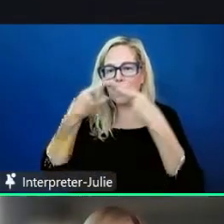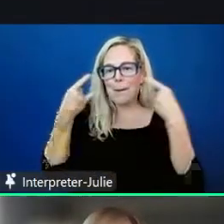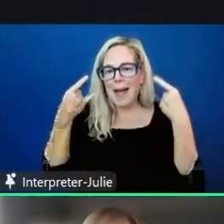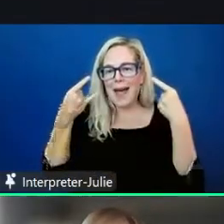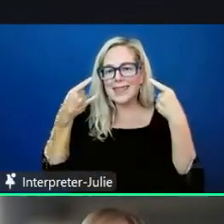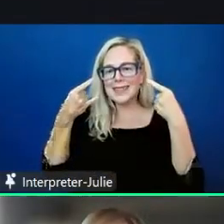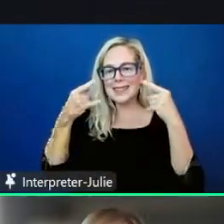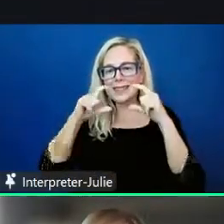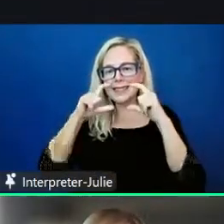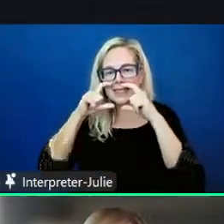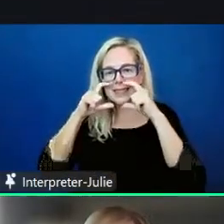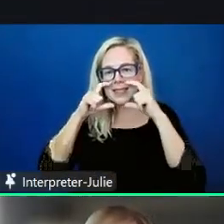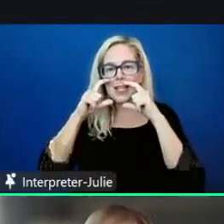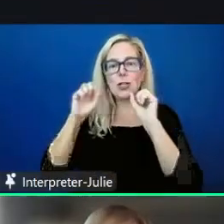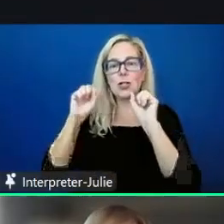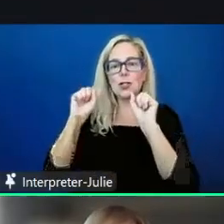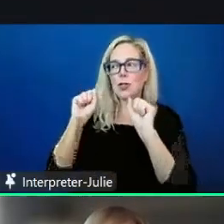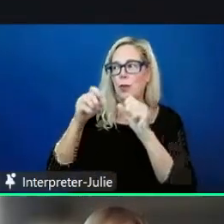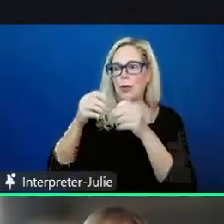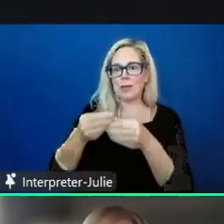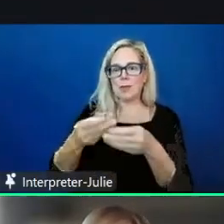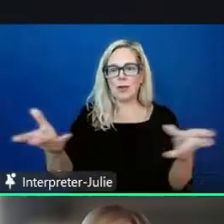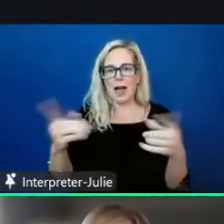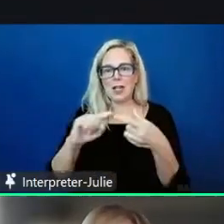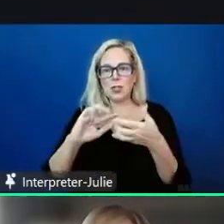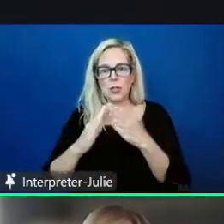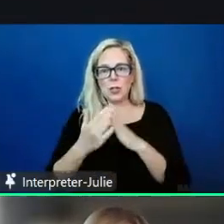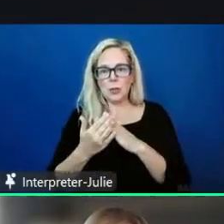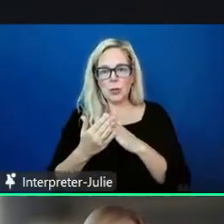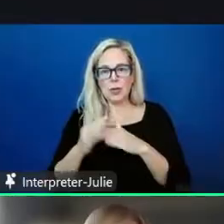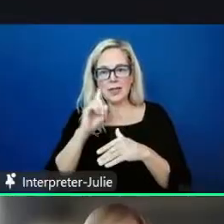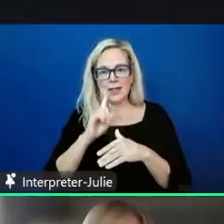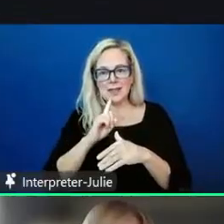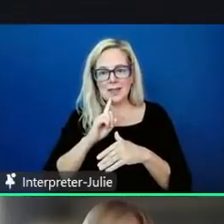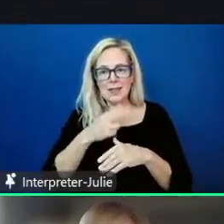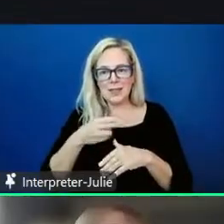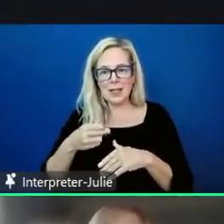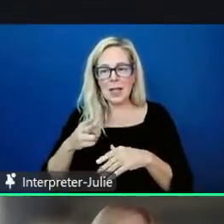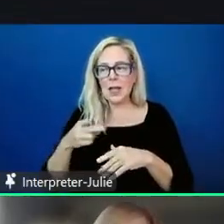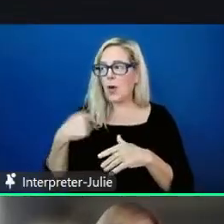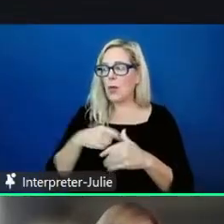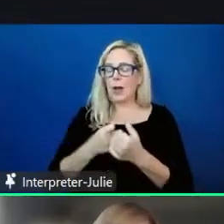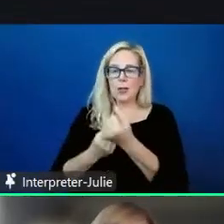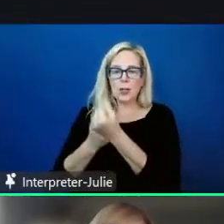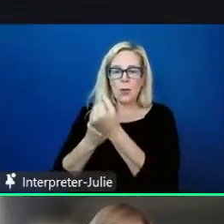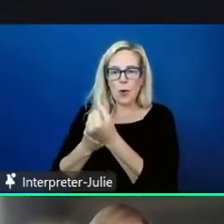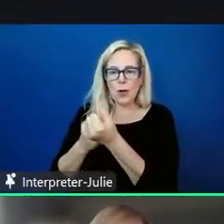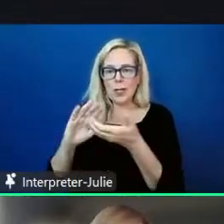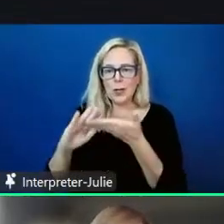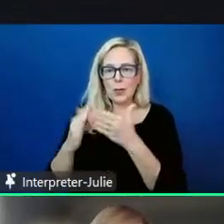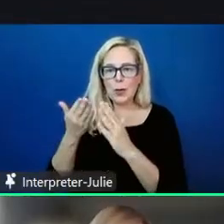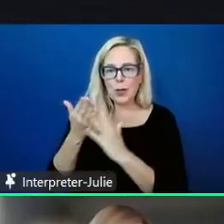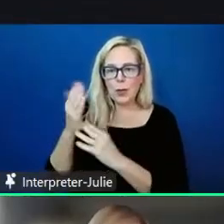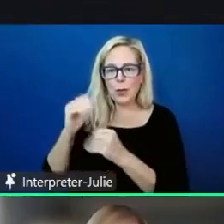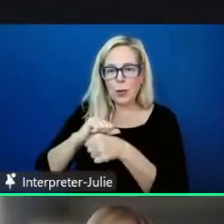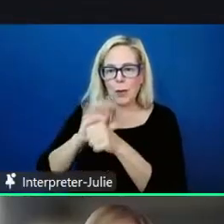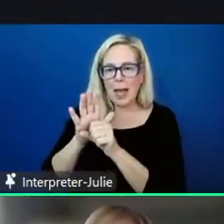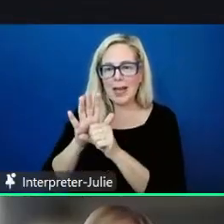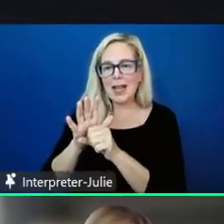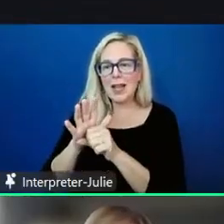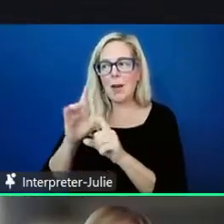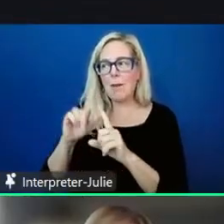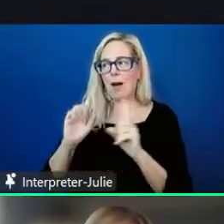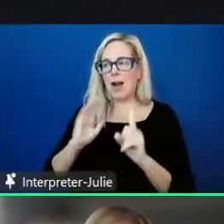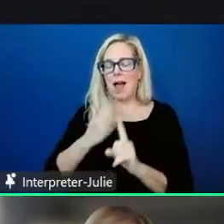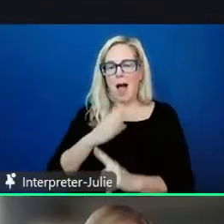so even though that we had to have this pause because, we were supporting our community through this pandemic, we were glad that our BRG